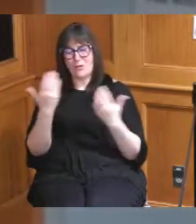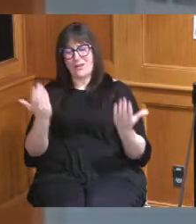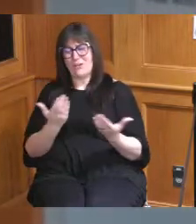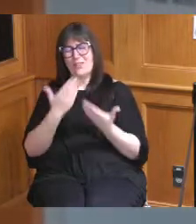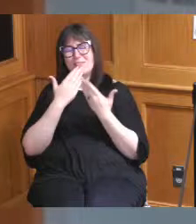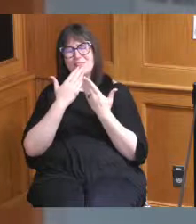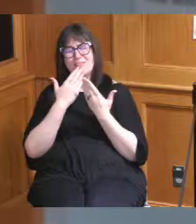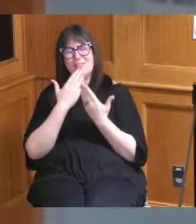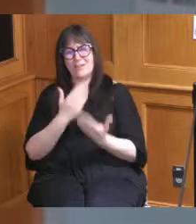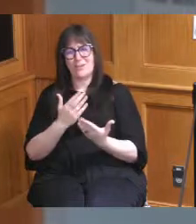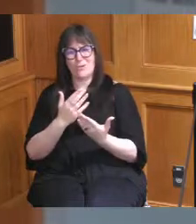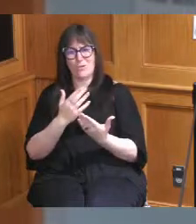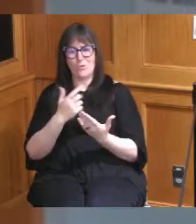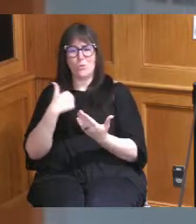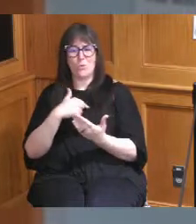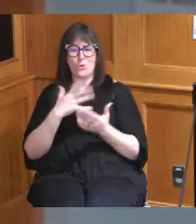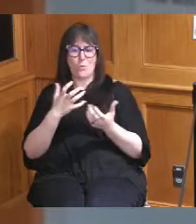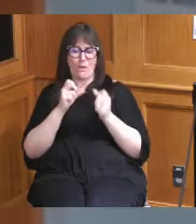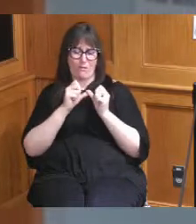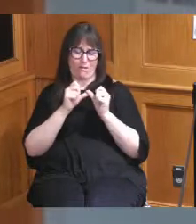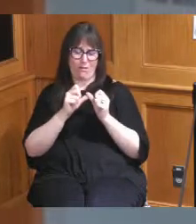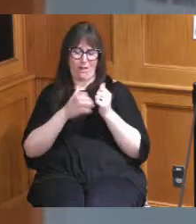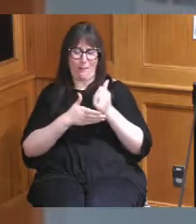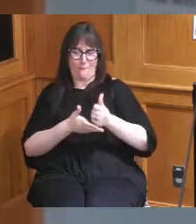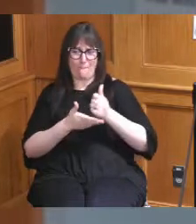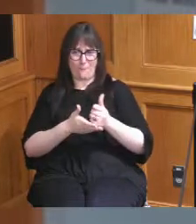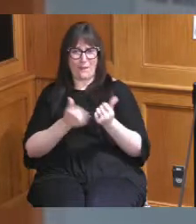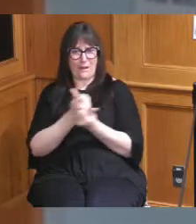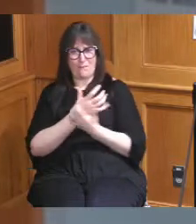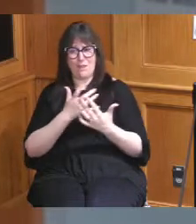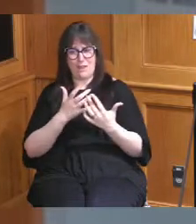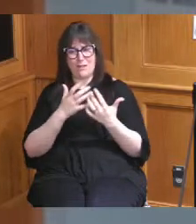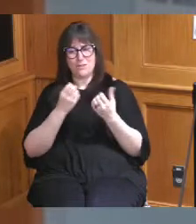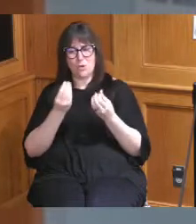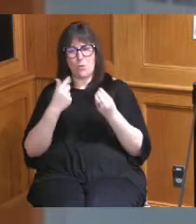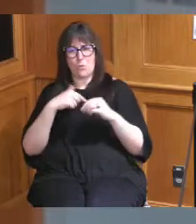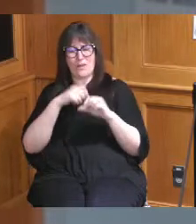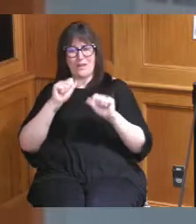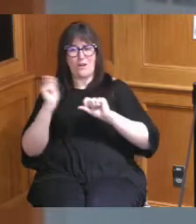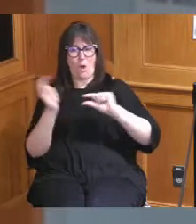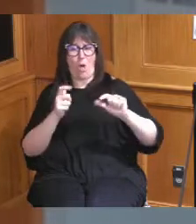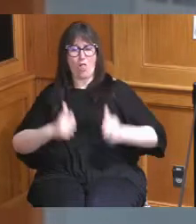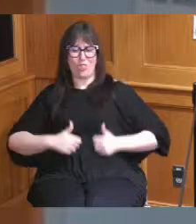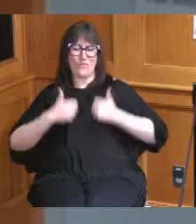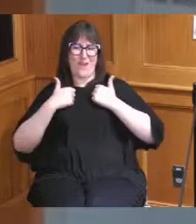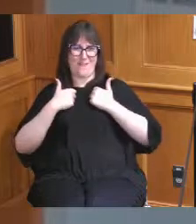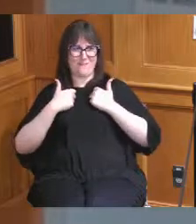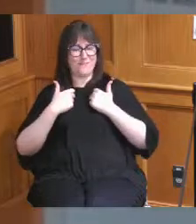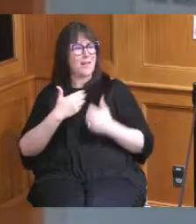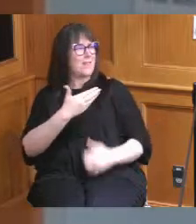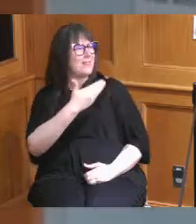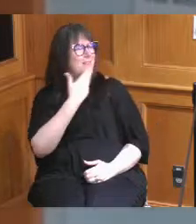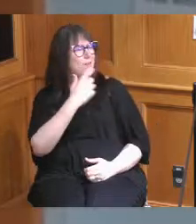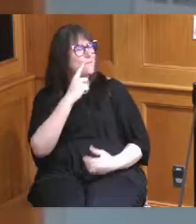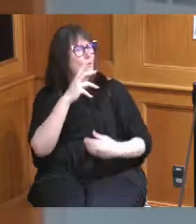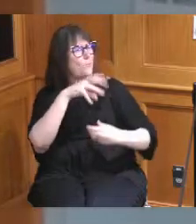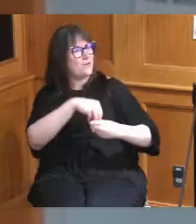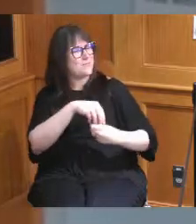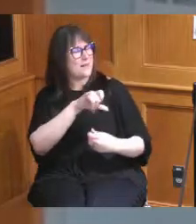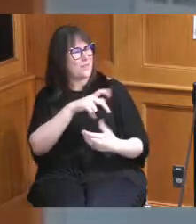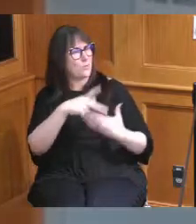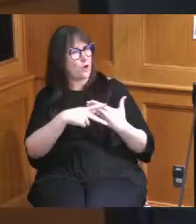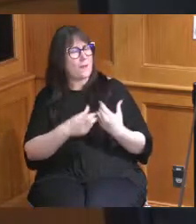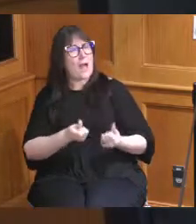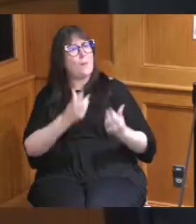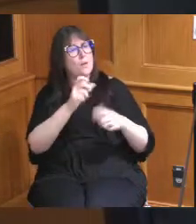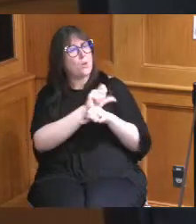do to continue to help these programs continue to thrive. Thank you. Thank you for participating in those programs. Absolutely. 2 quick questions. How many